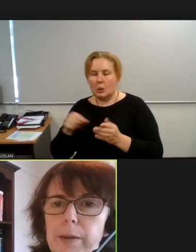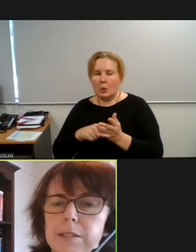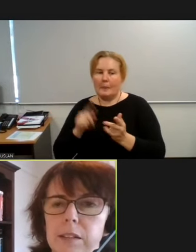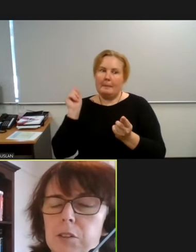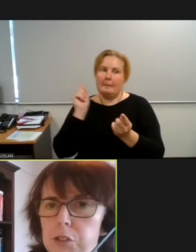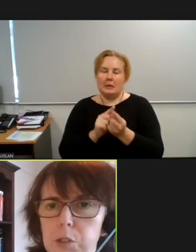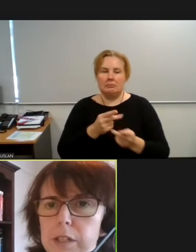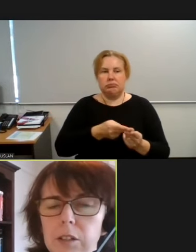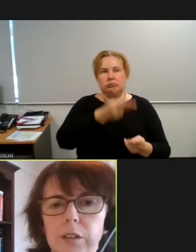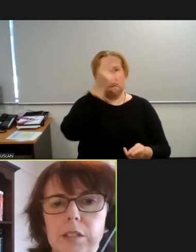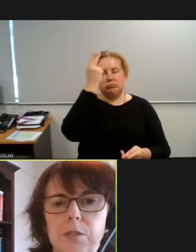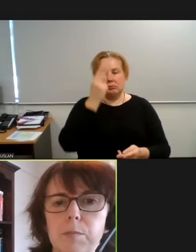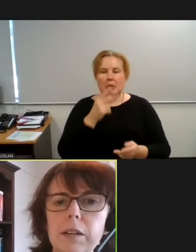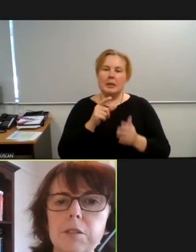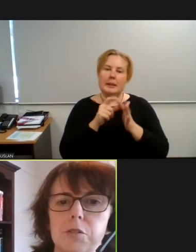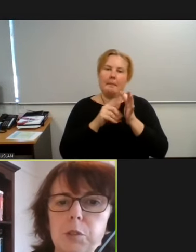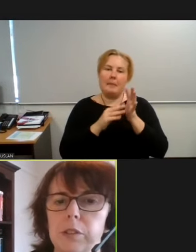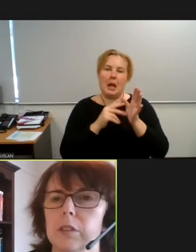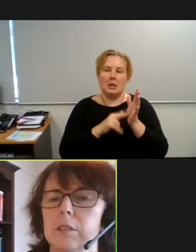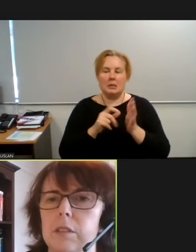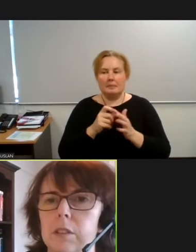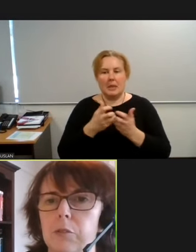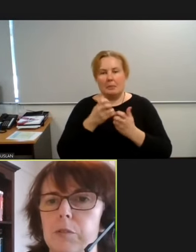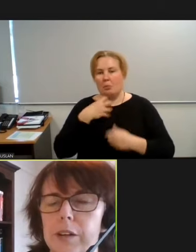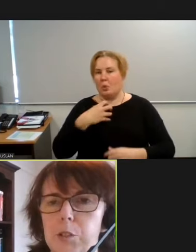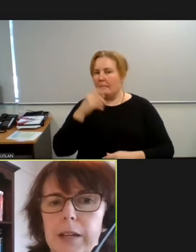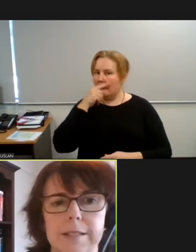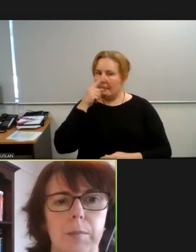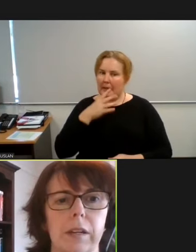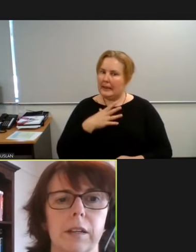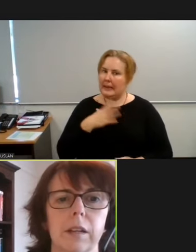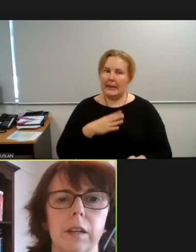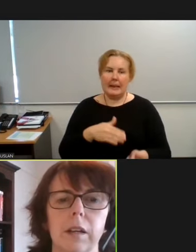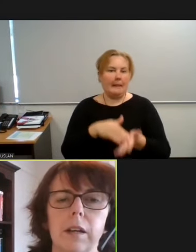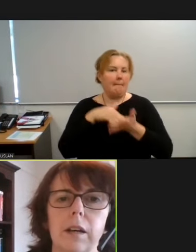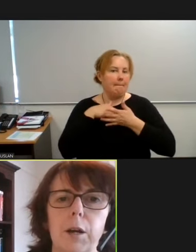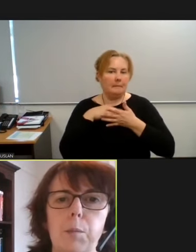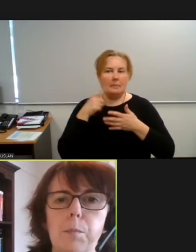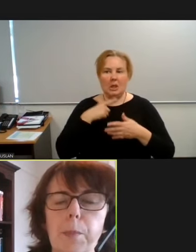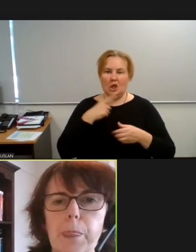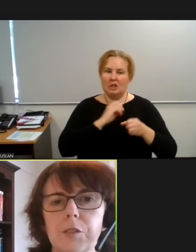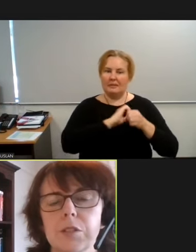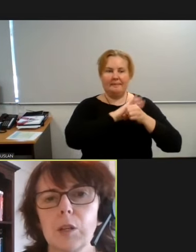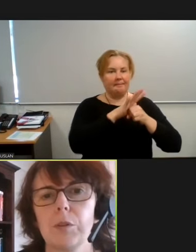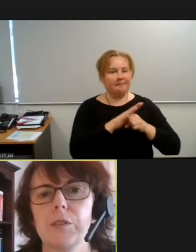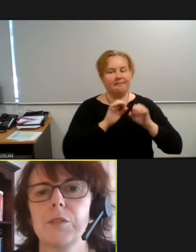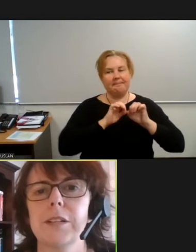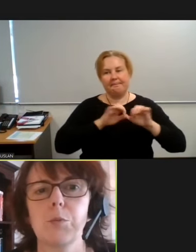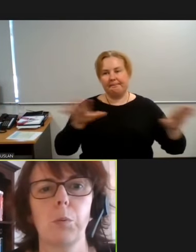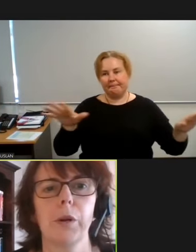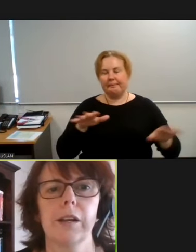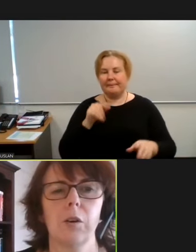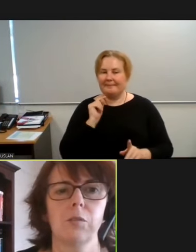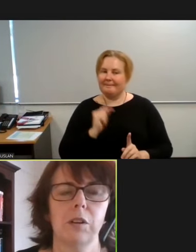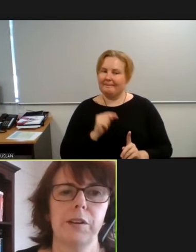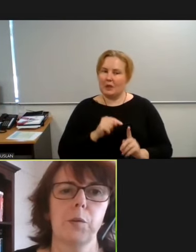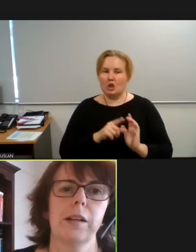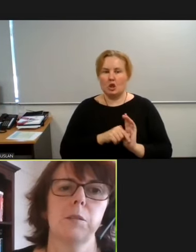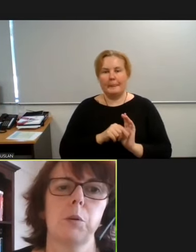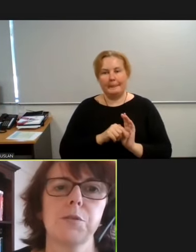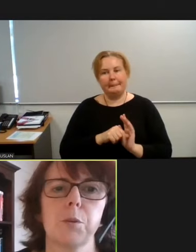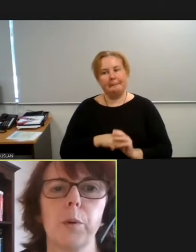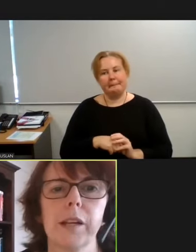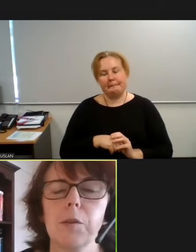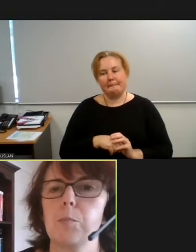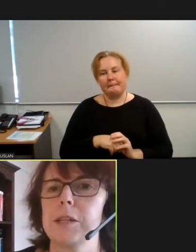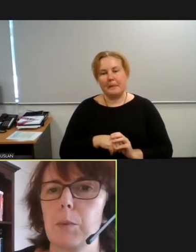we're expecting continued increase for demand during the coronavirus pandemic. And just a couple of other things we're working on very quickly.